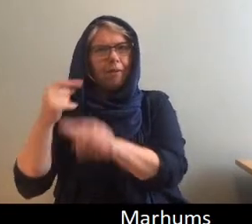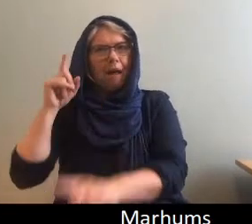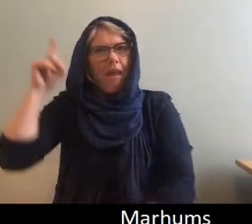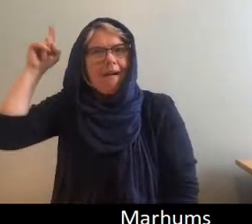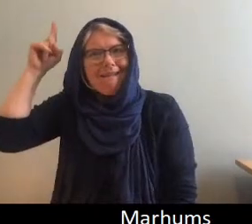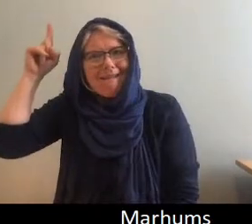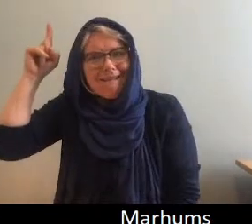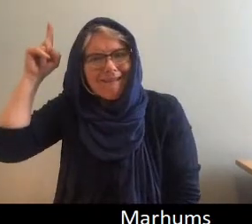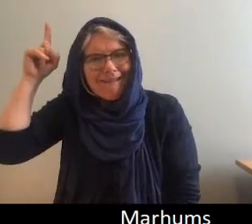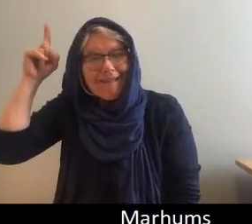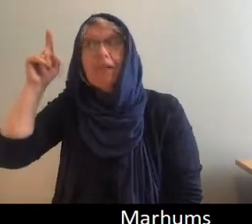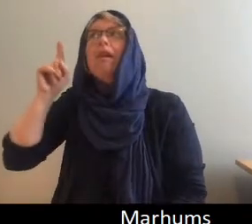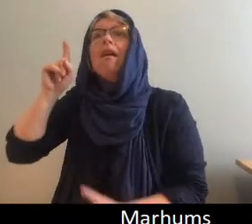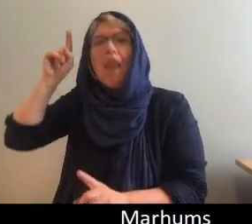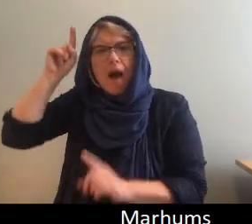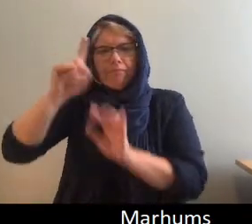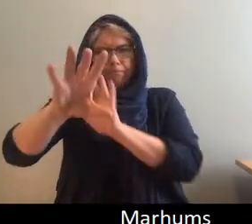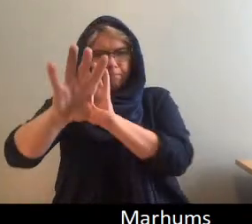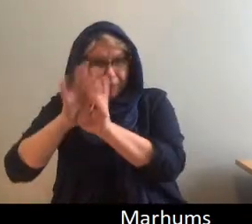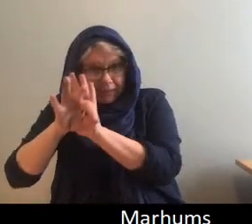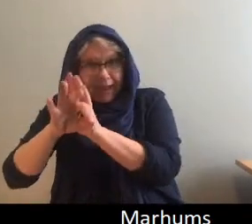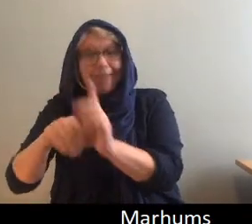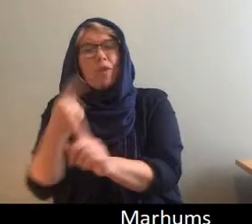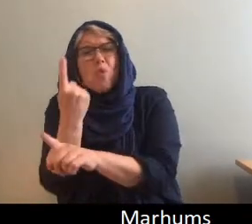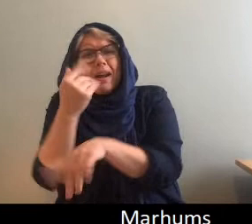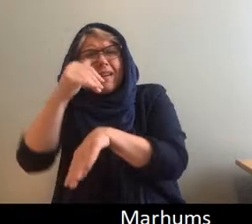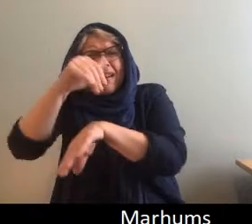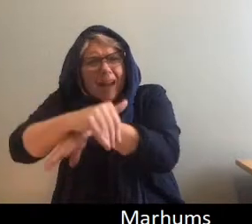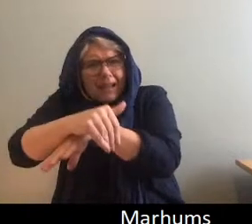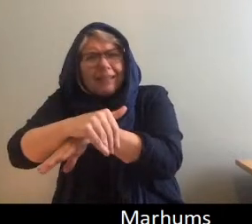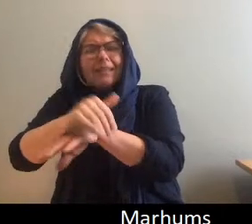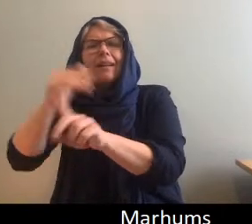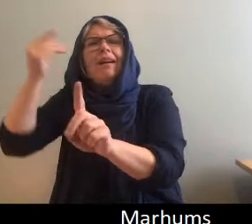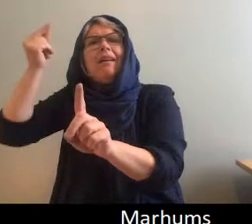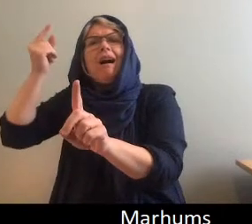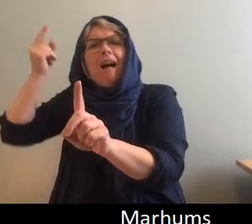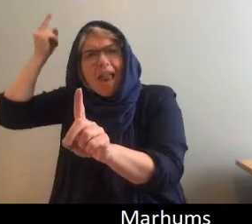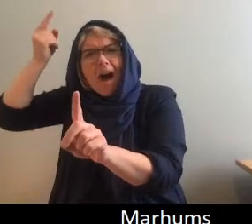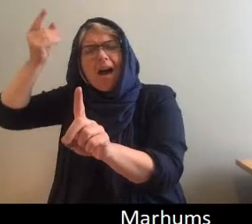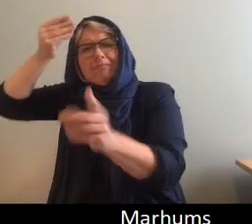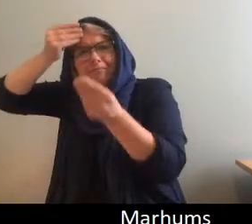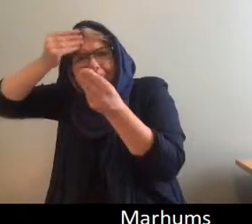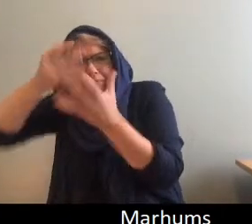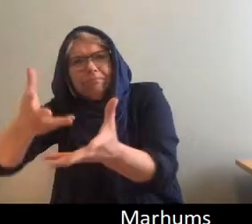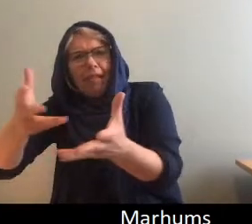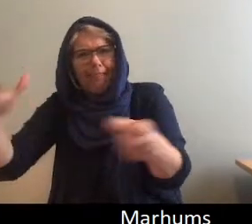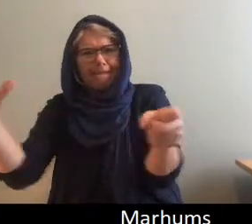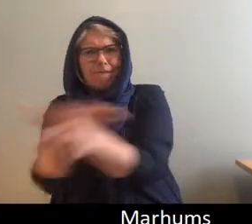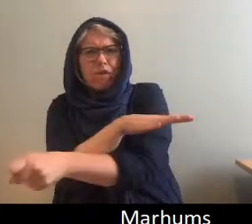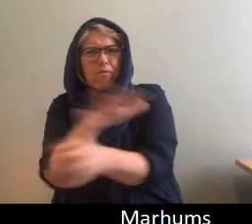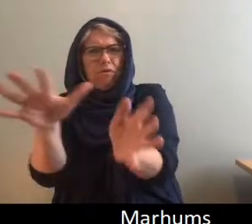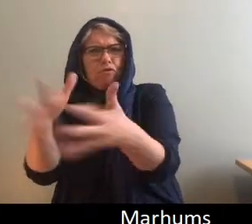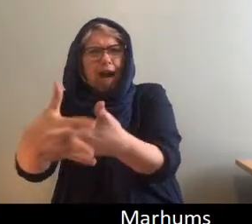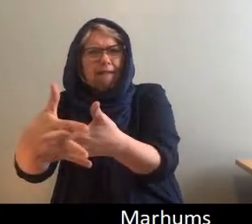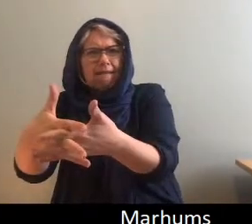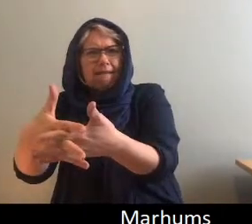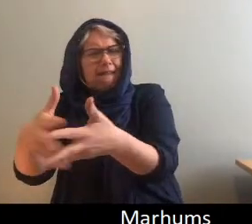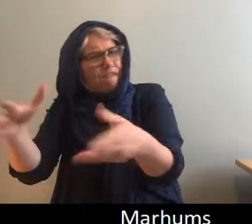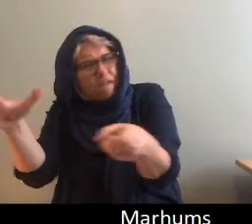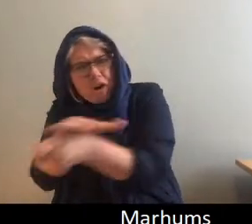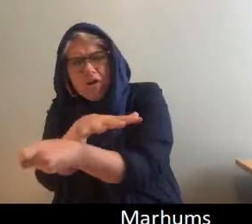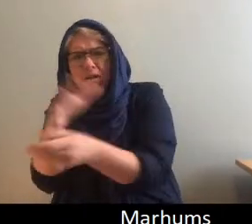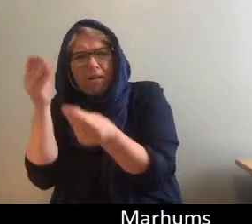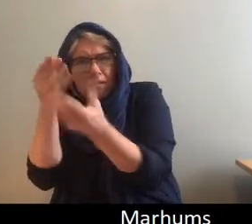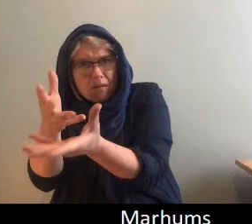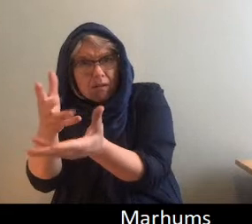it came down in stages and steps, and it came by chapter, verse by verse, different situations, different circumstances.